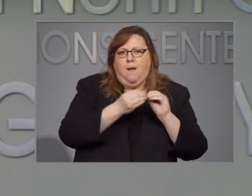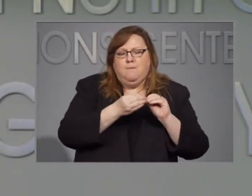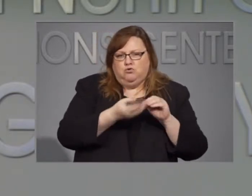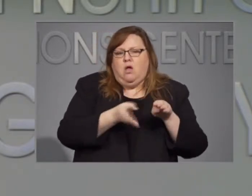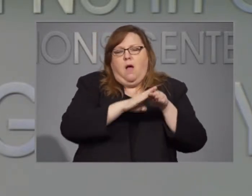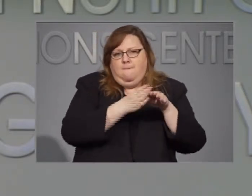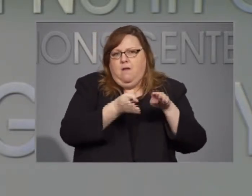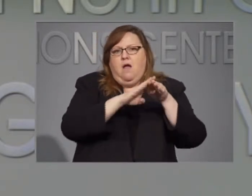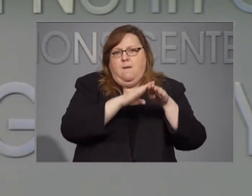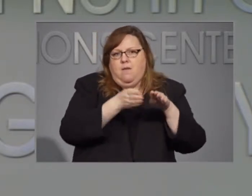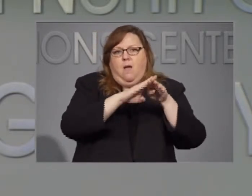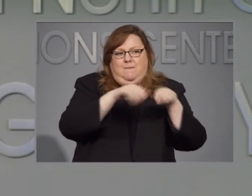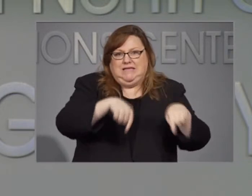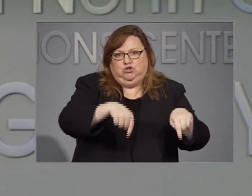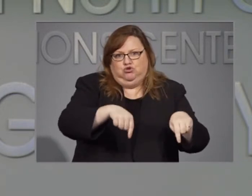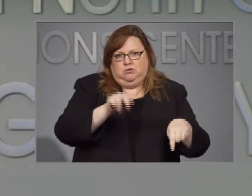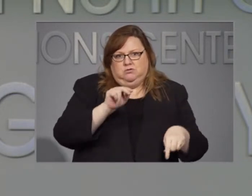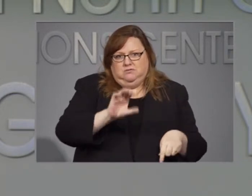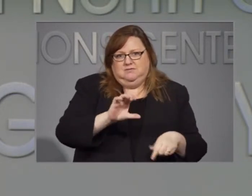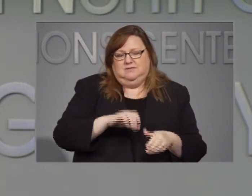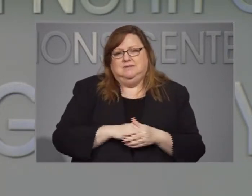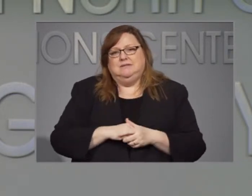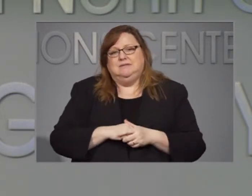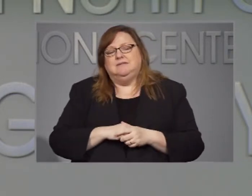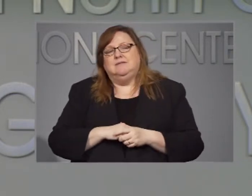you particularly where that